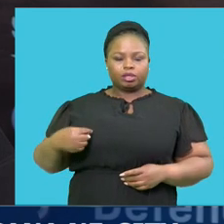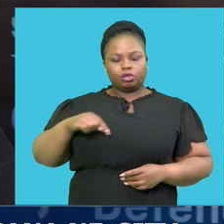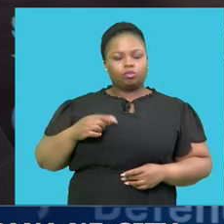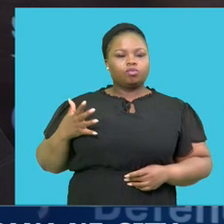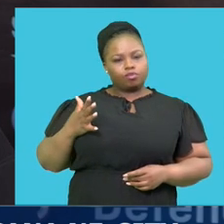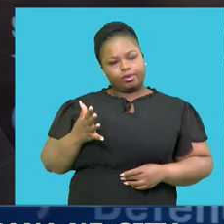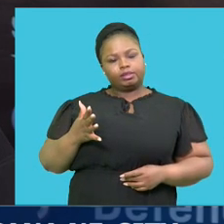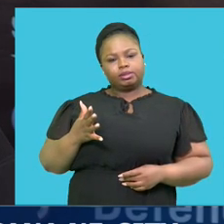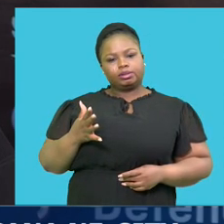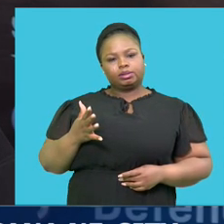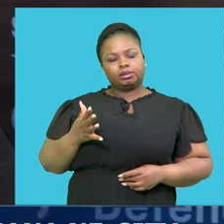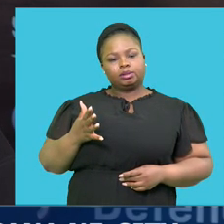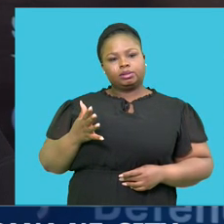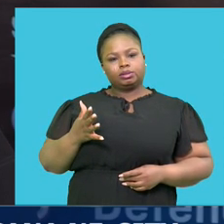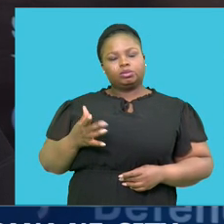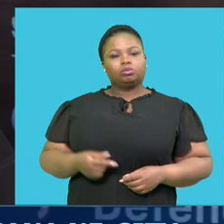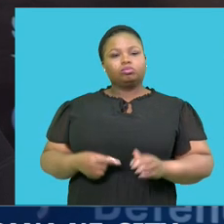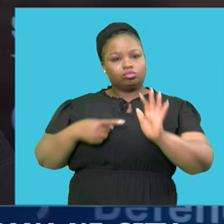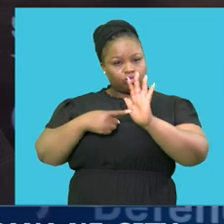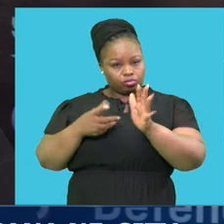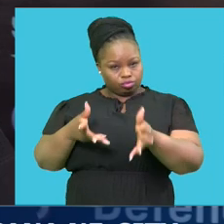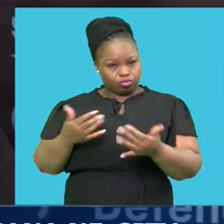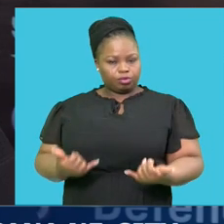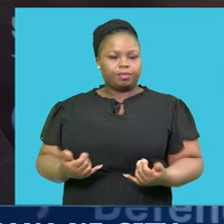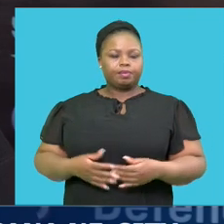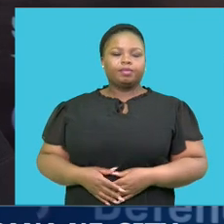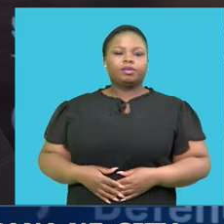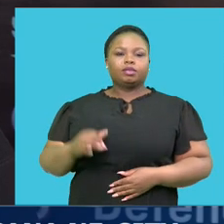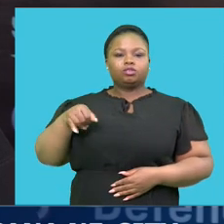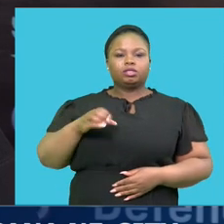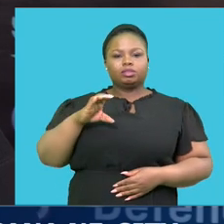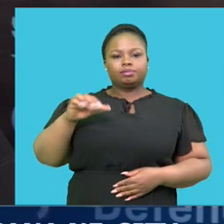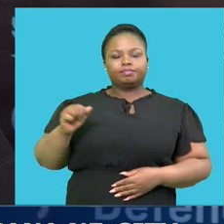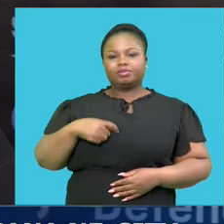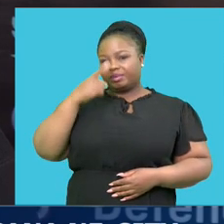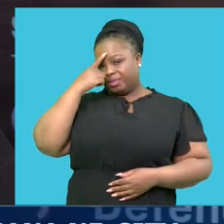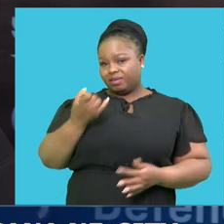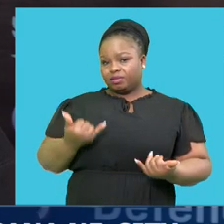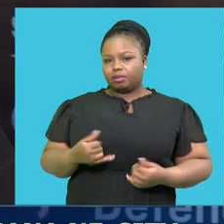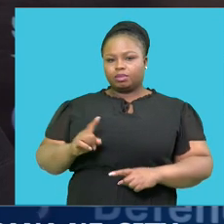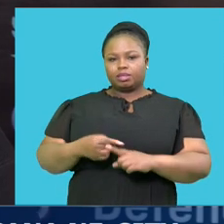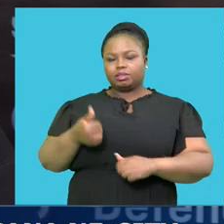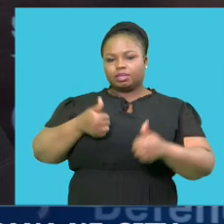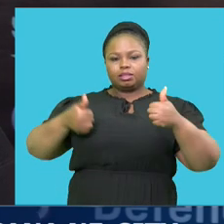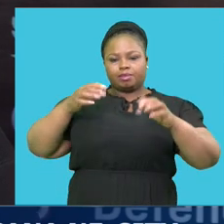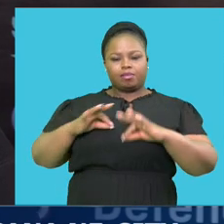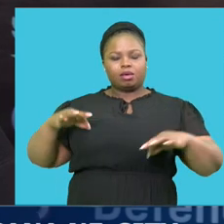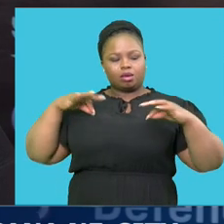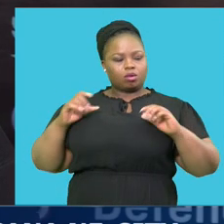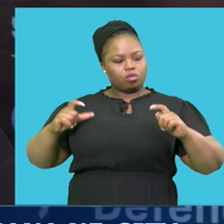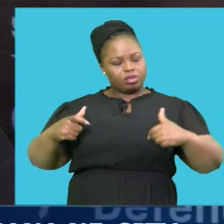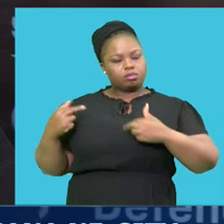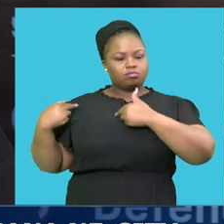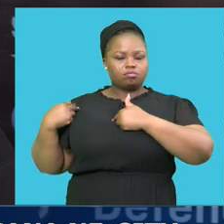wanting to amplify here today. The JCA believes that the executive mayor and his mayoral committee must be held